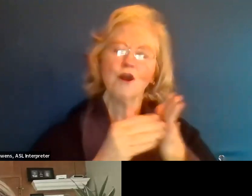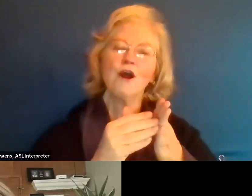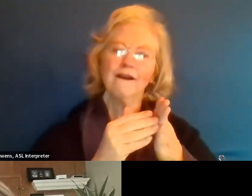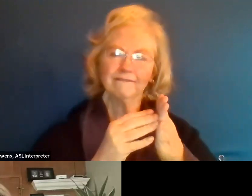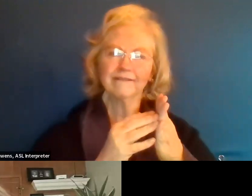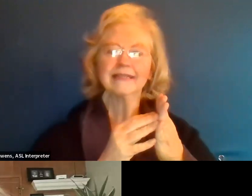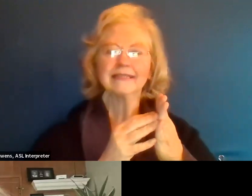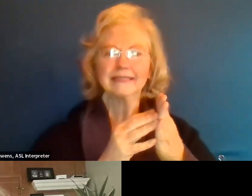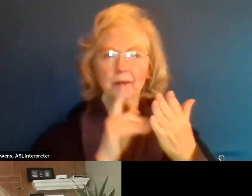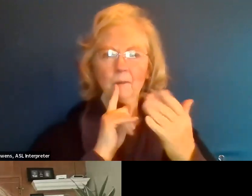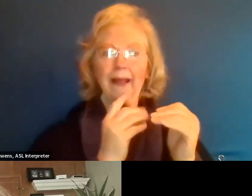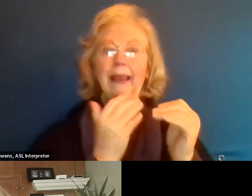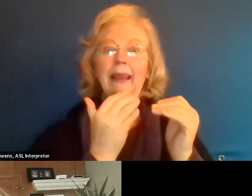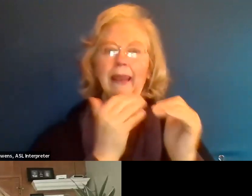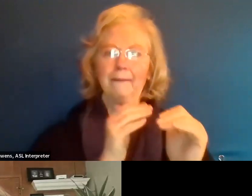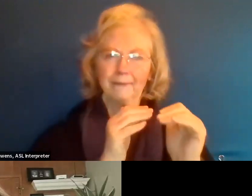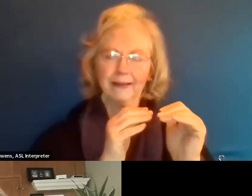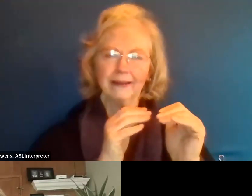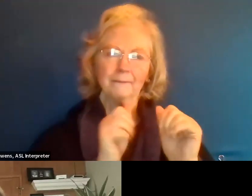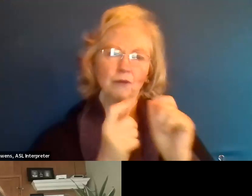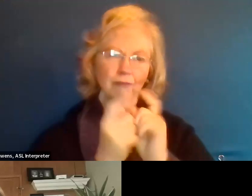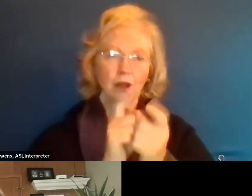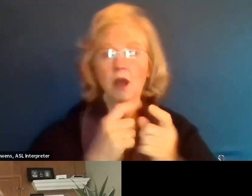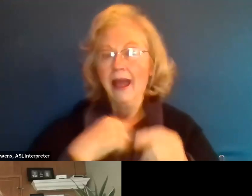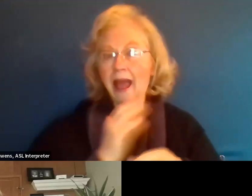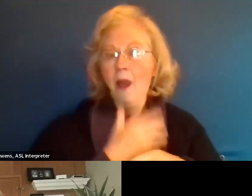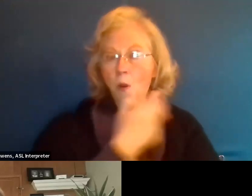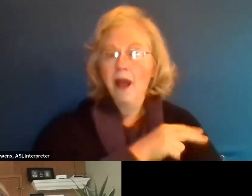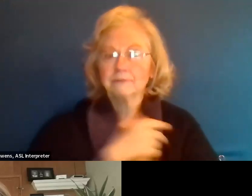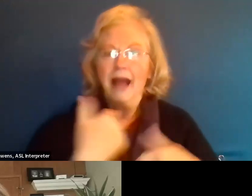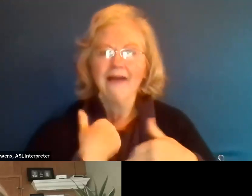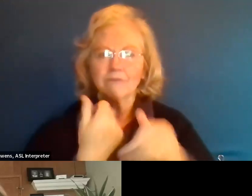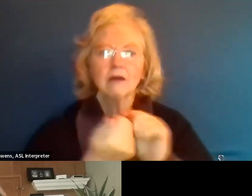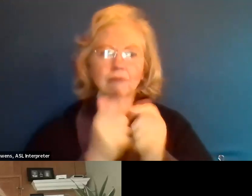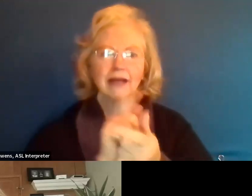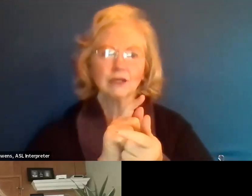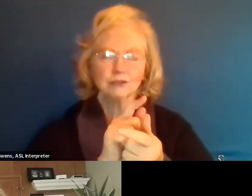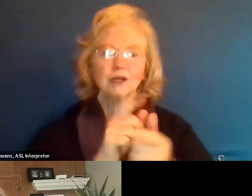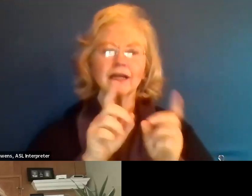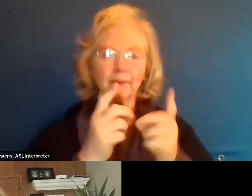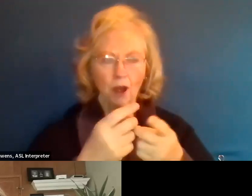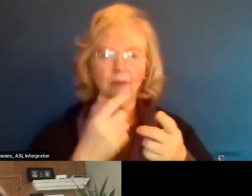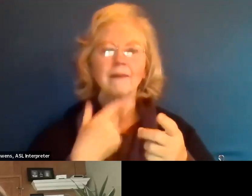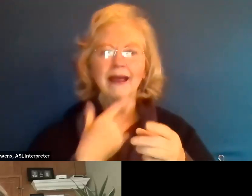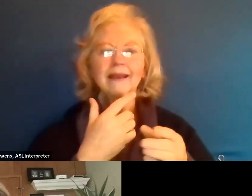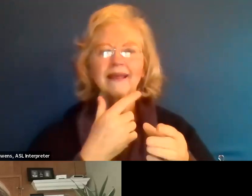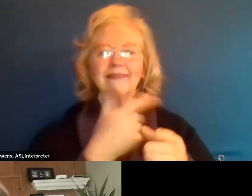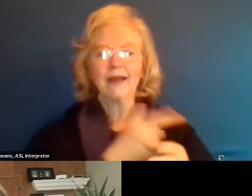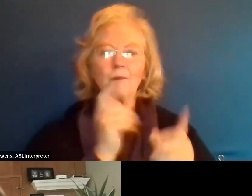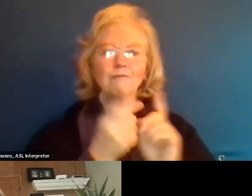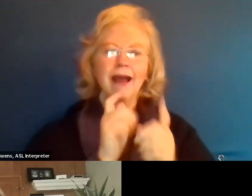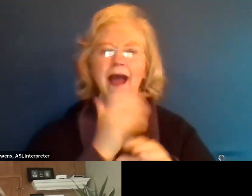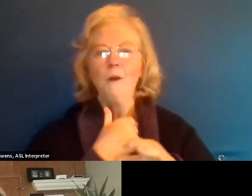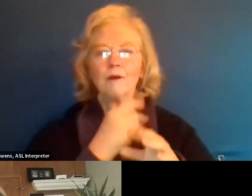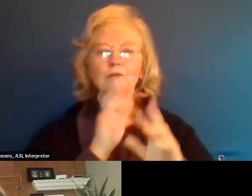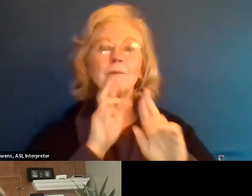limit translations. We do have a translation department at our hospital, and I have them translate parts of our reports, but whenever it